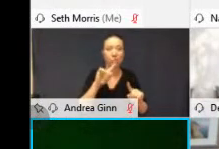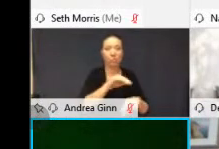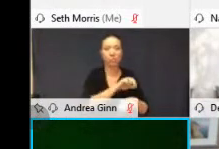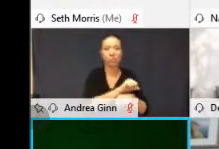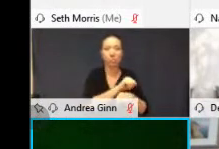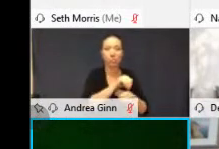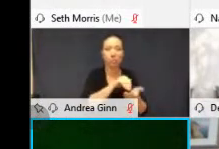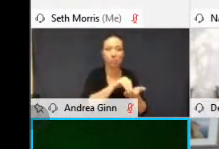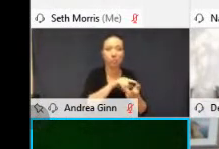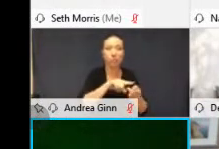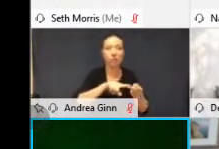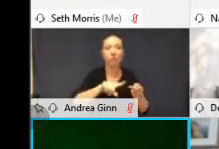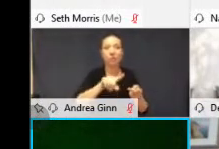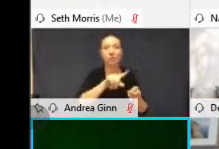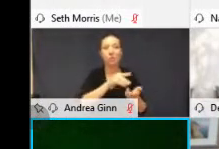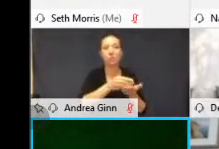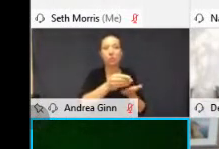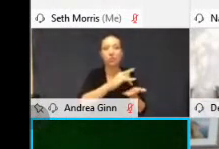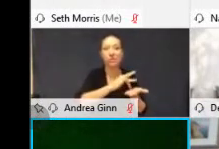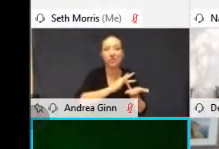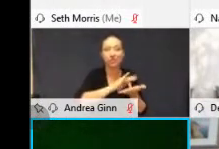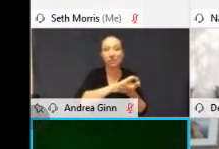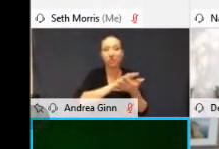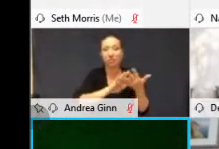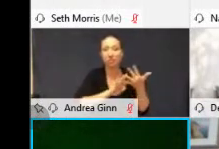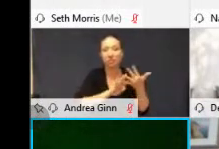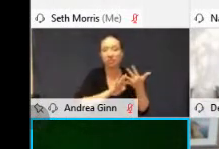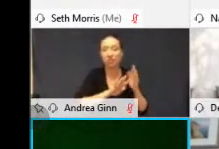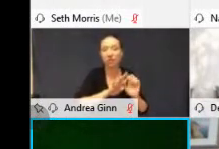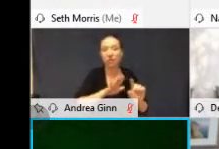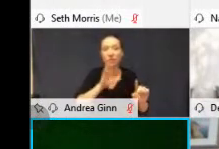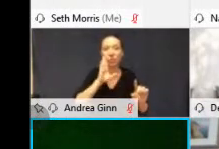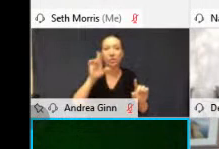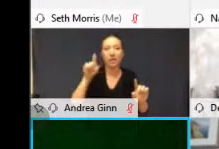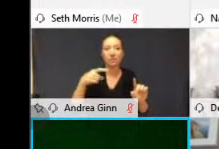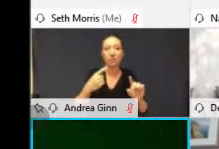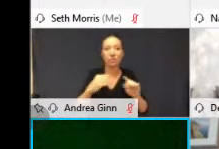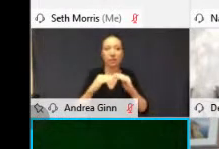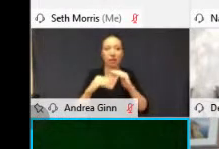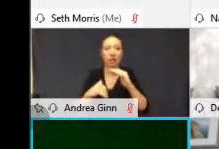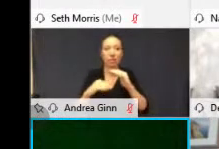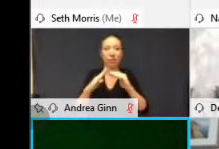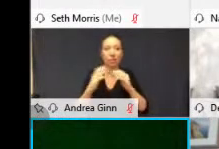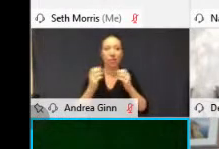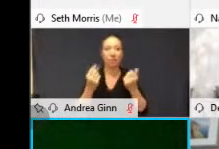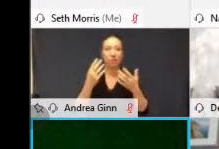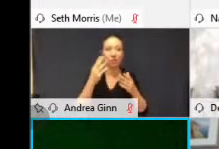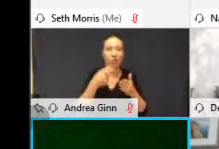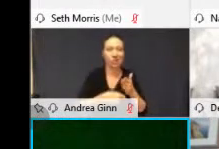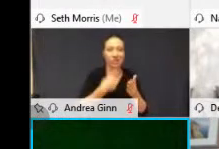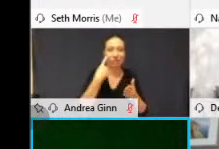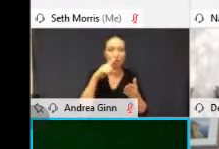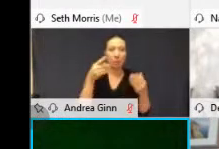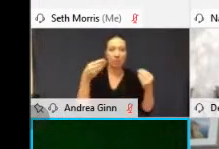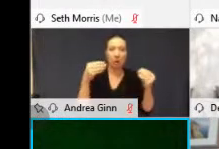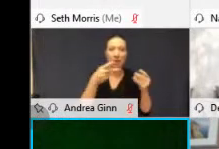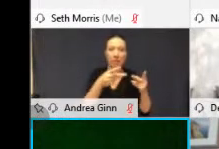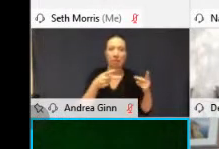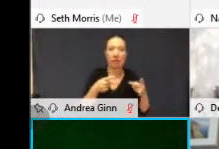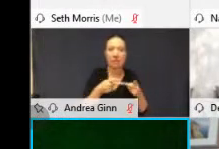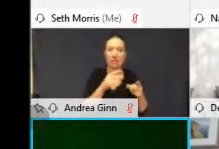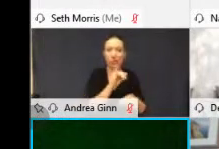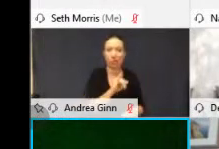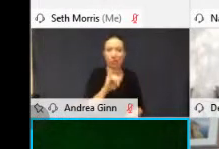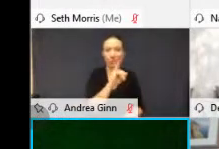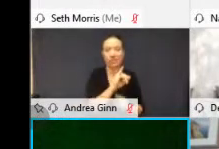or use some other service would have to be lower than marketplace costs. In order to implement this